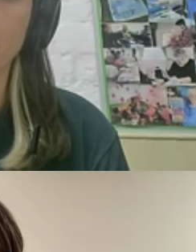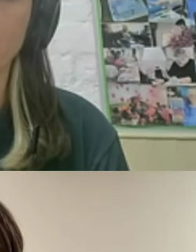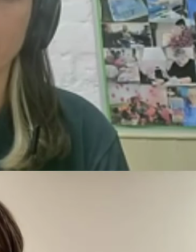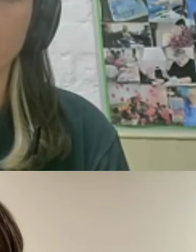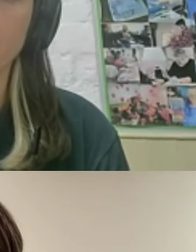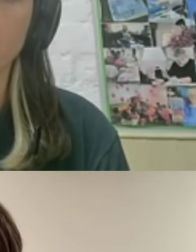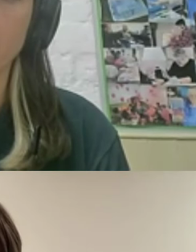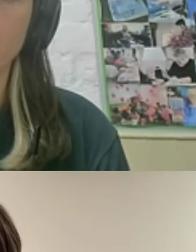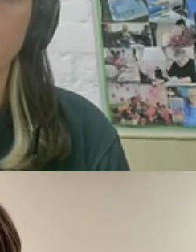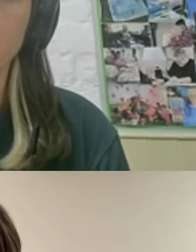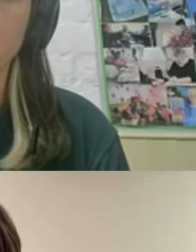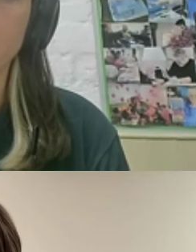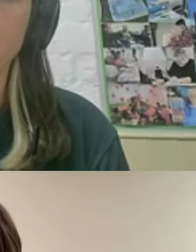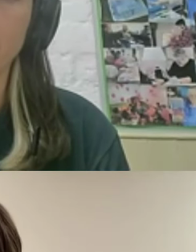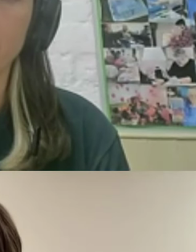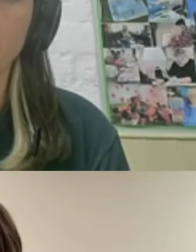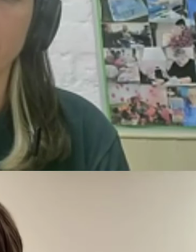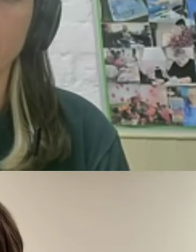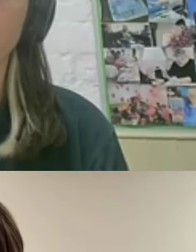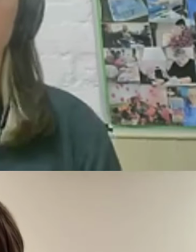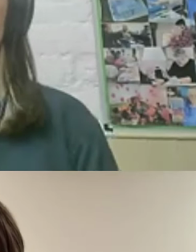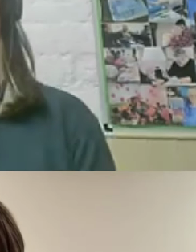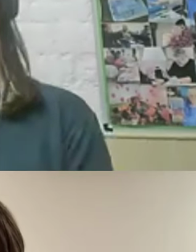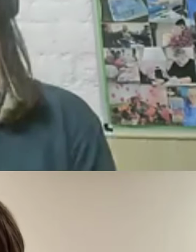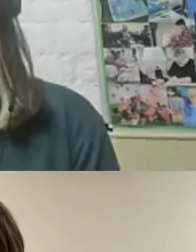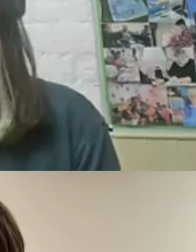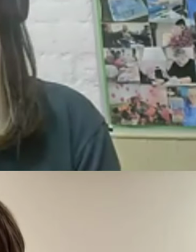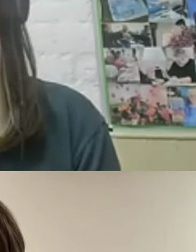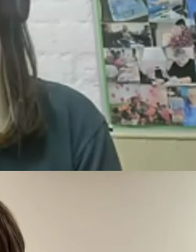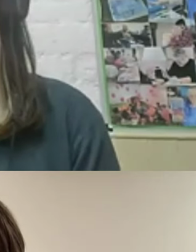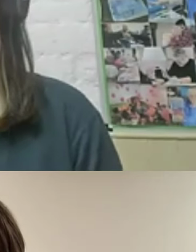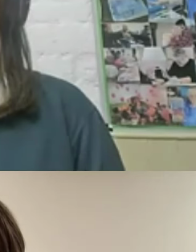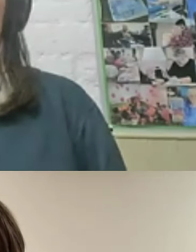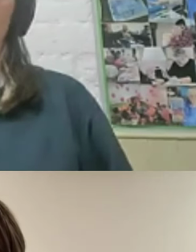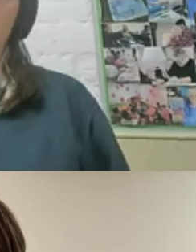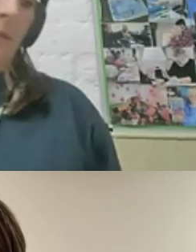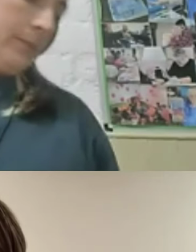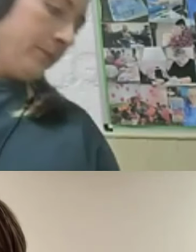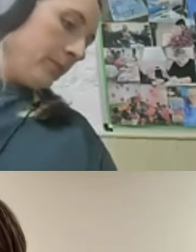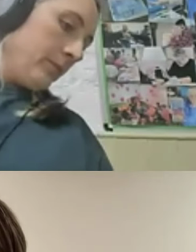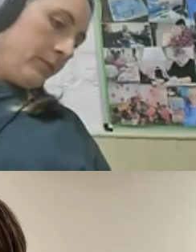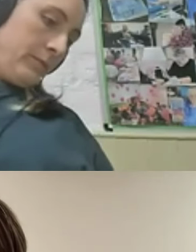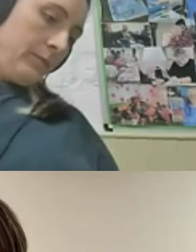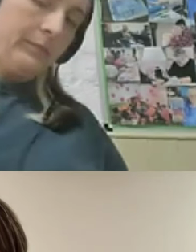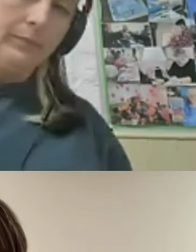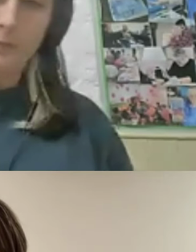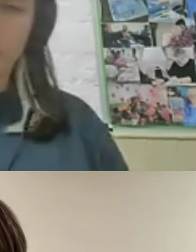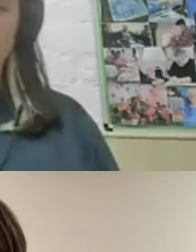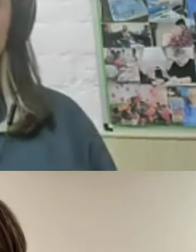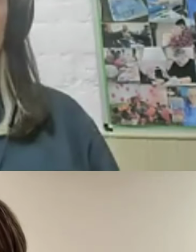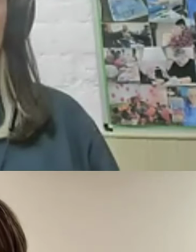moment. It just want to open up the space for anyone that has got a pointer. I can see some are coming